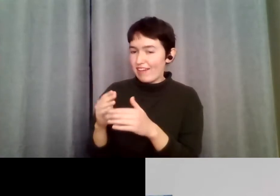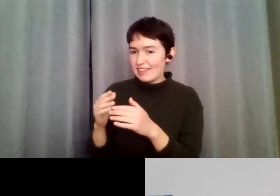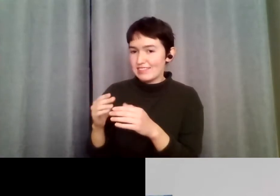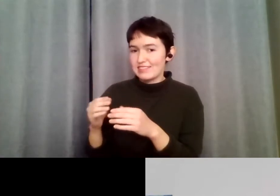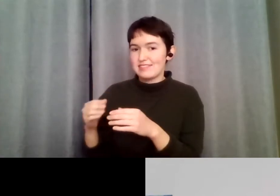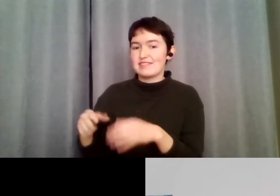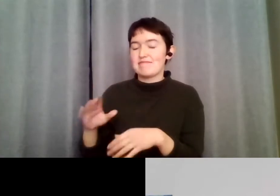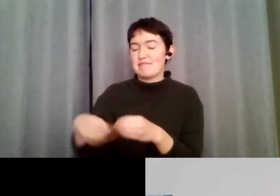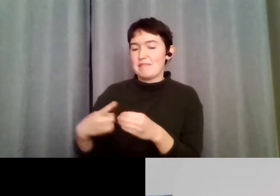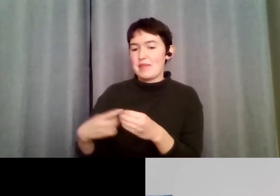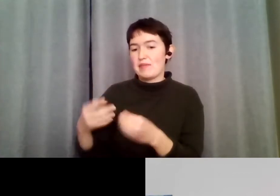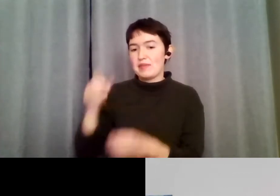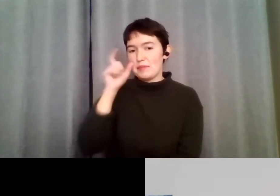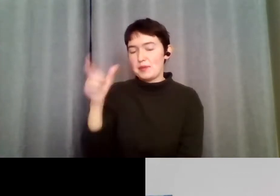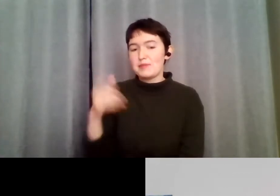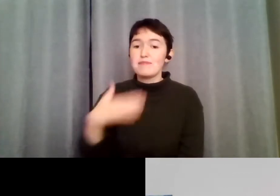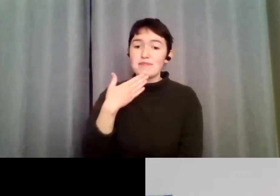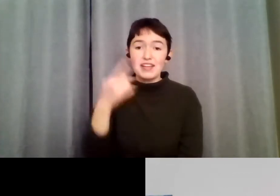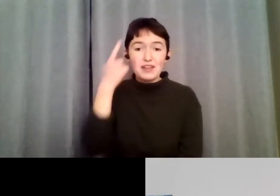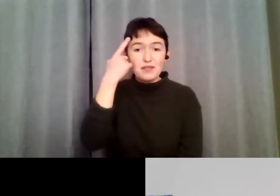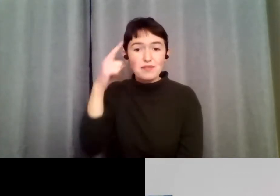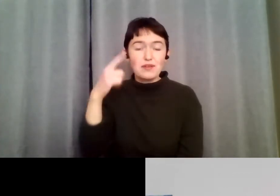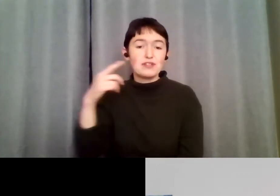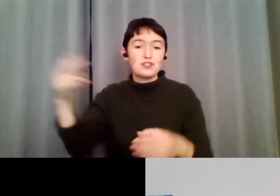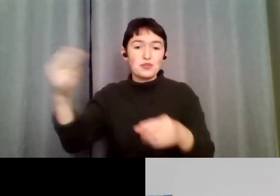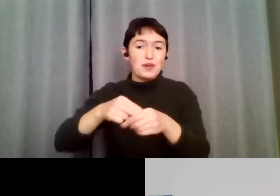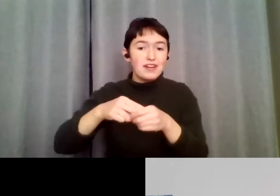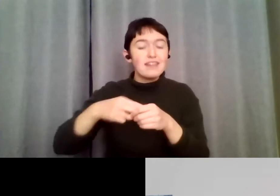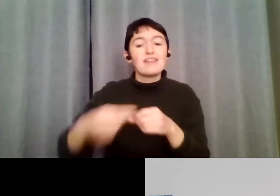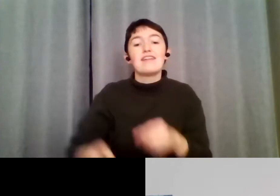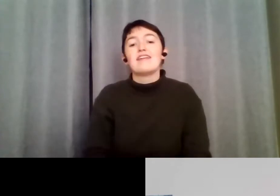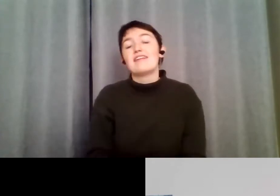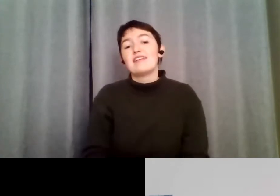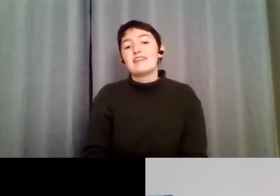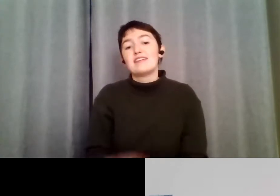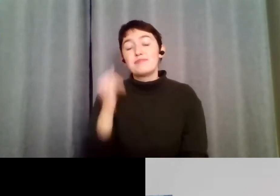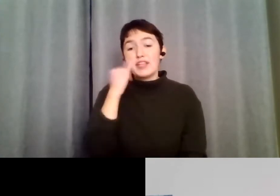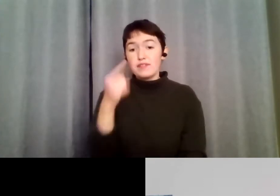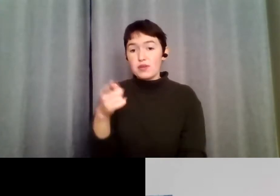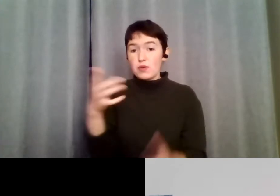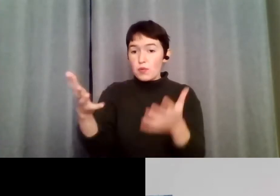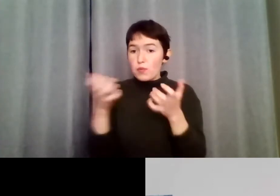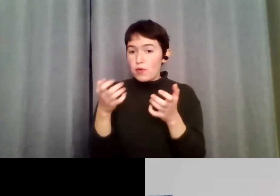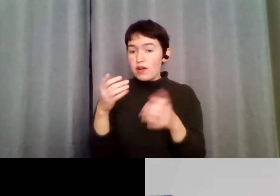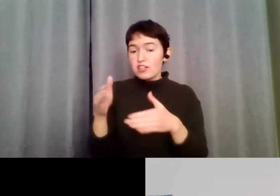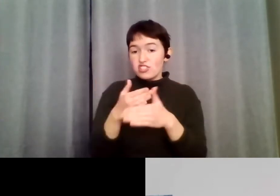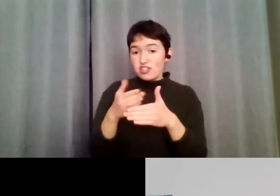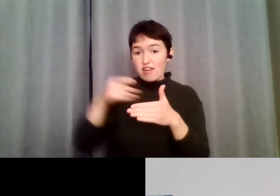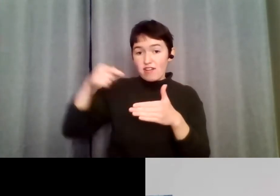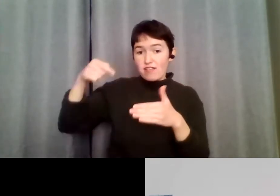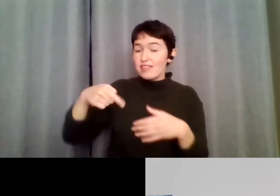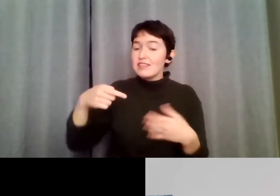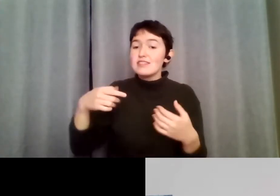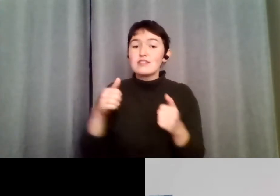cool. And thank you all for coming. Thank you for being with us today. If you want to share this with other teachers, classrooms,